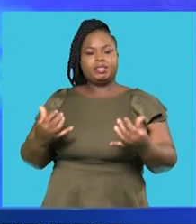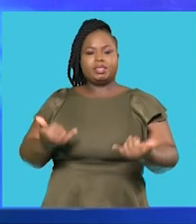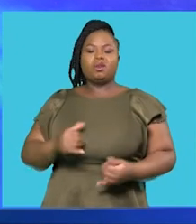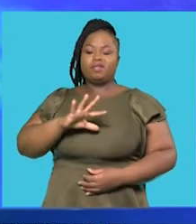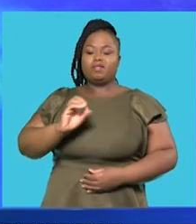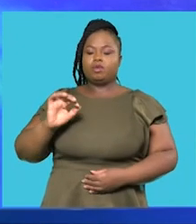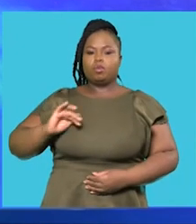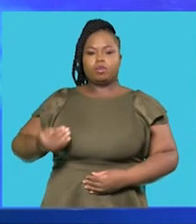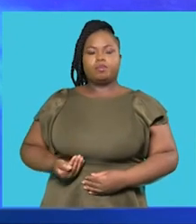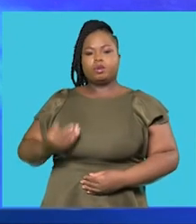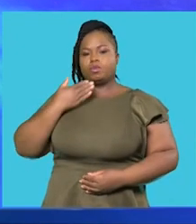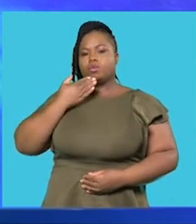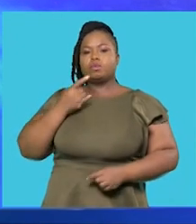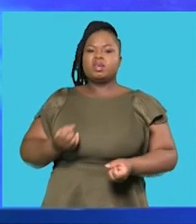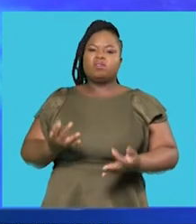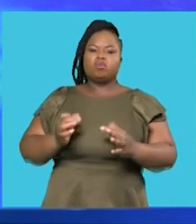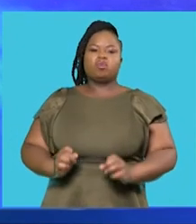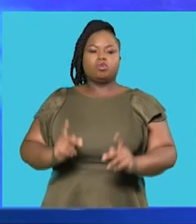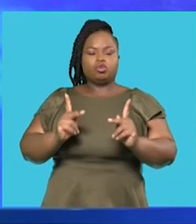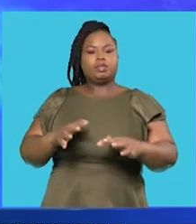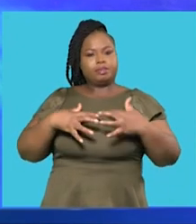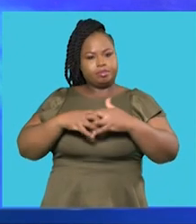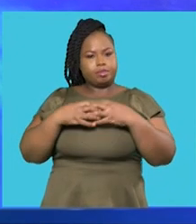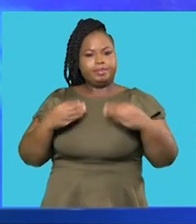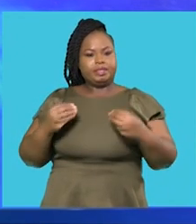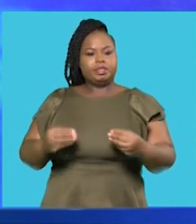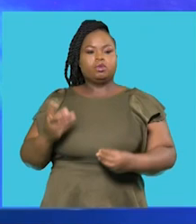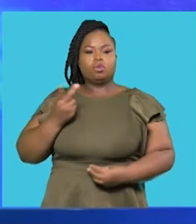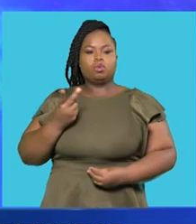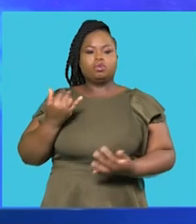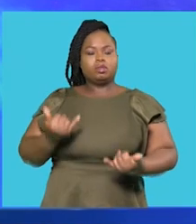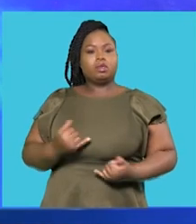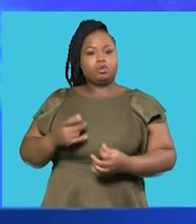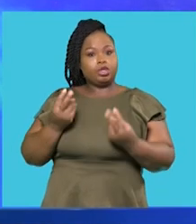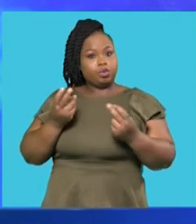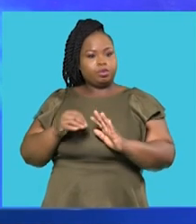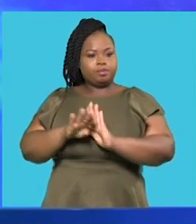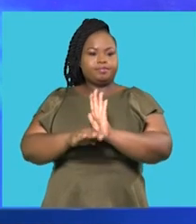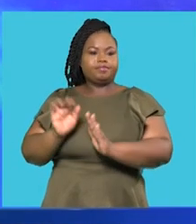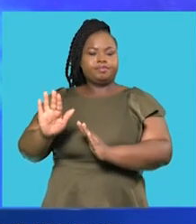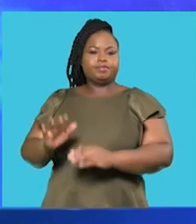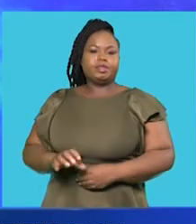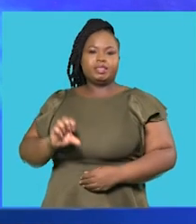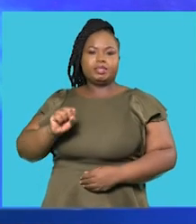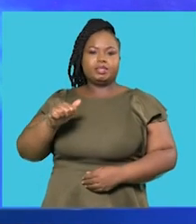palo monyetla wa tsebo le bokgoni fapeng la dikgwebo tla tlasa kwetliso le hlahiso e ntšha ya kgwebo ya setha.